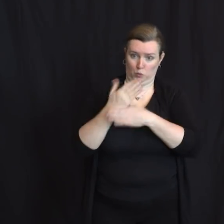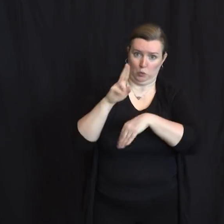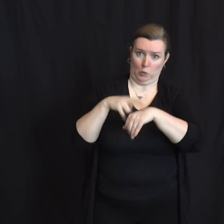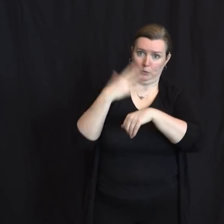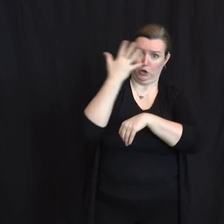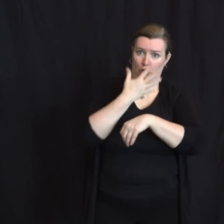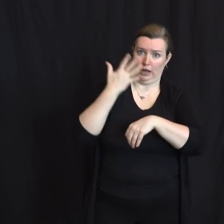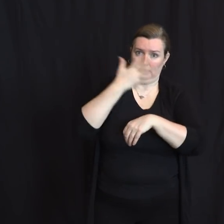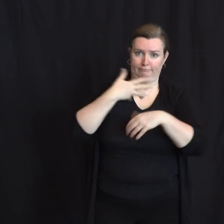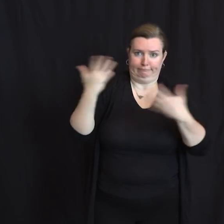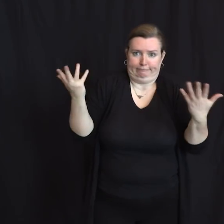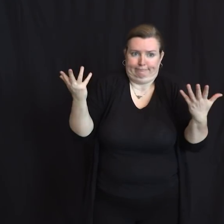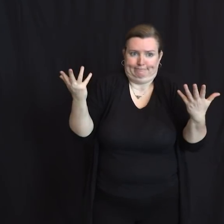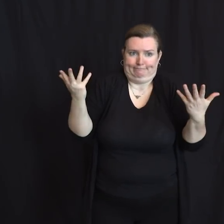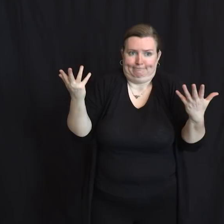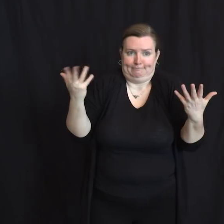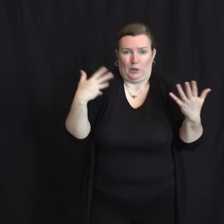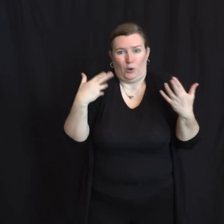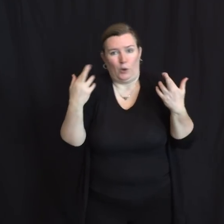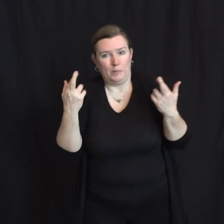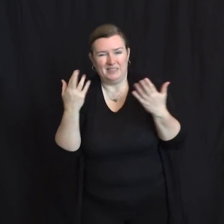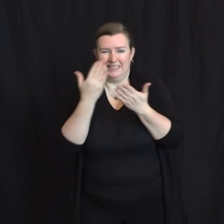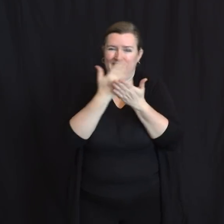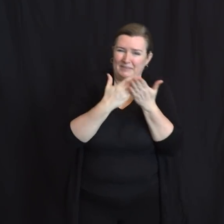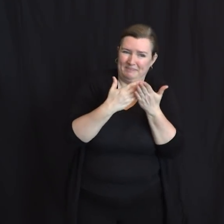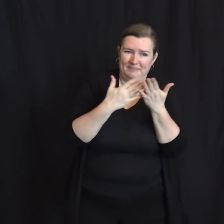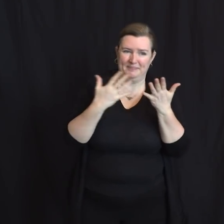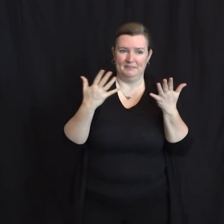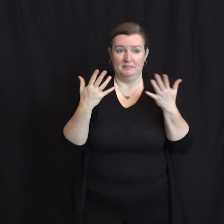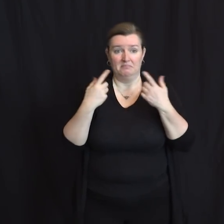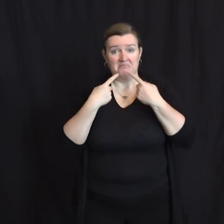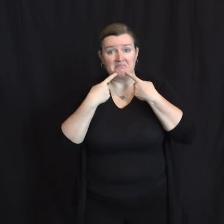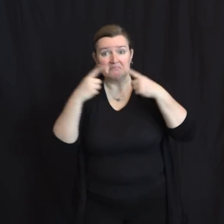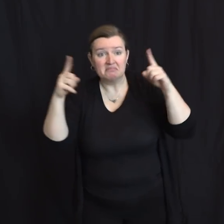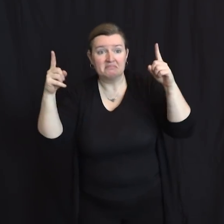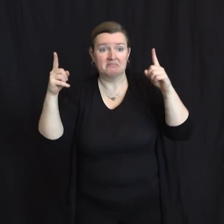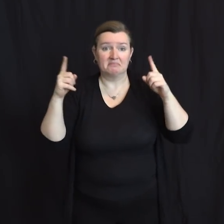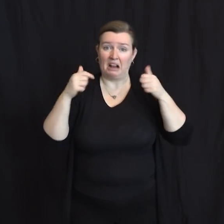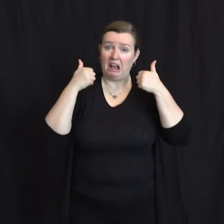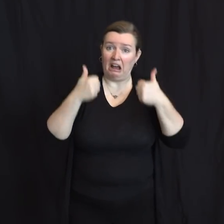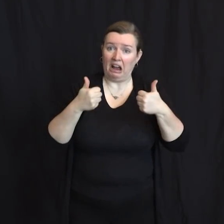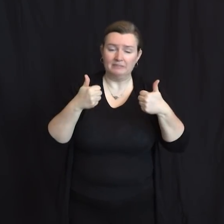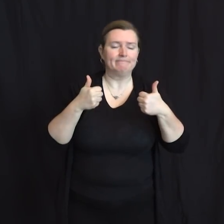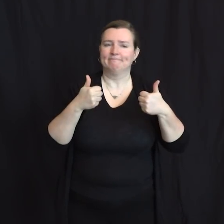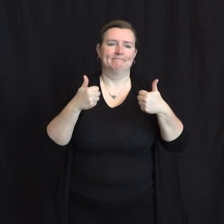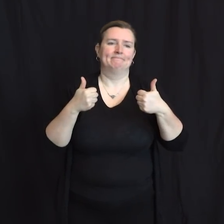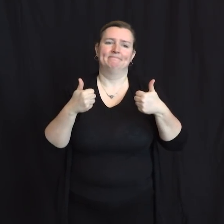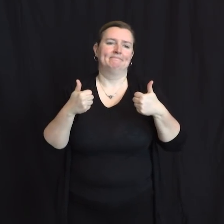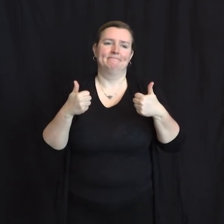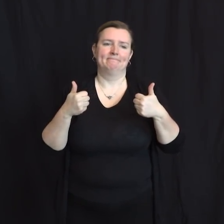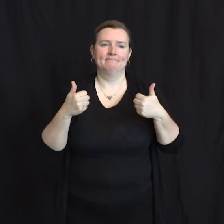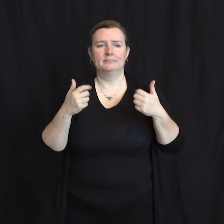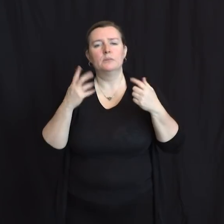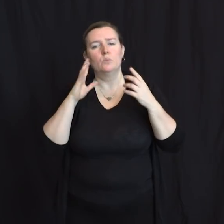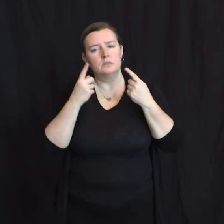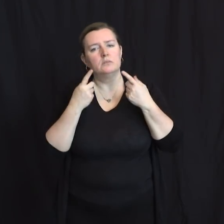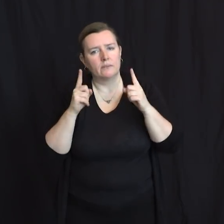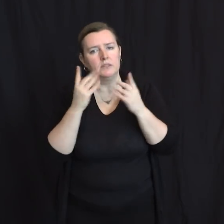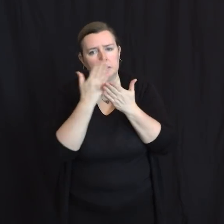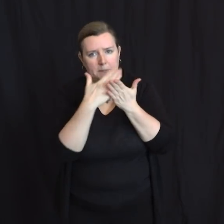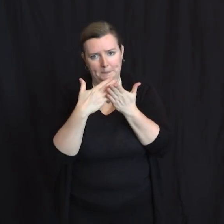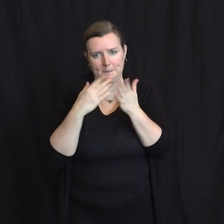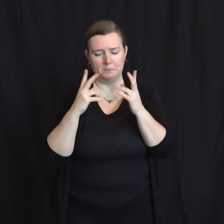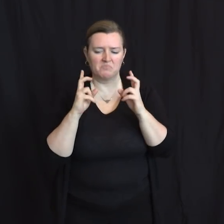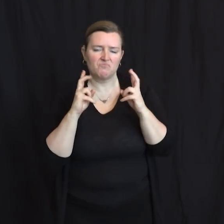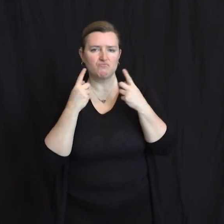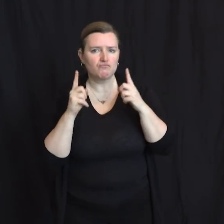some success, it's going to be a different kind of success than we're used to in the past. Judy, anything on either Andover specifically